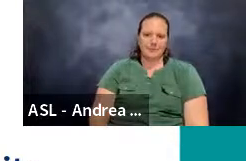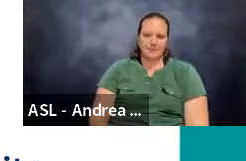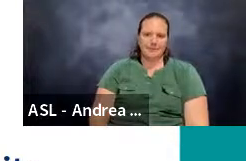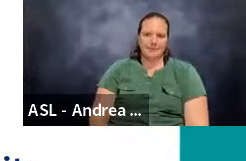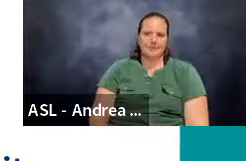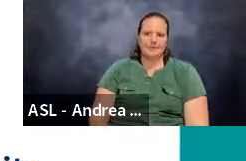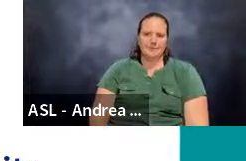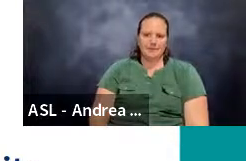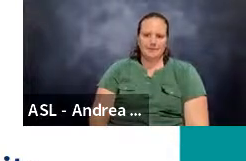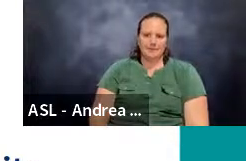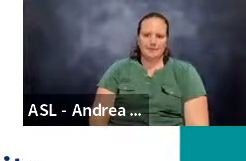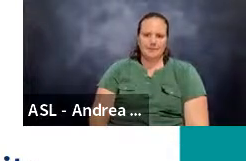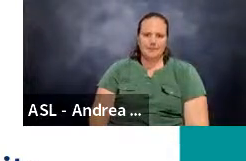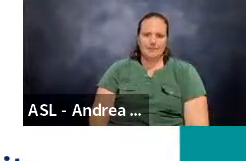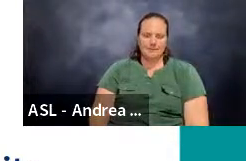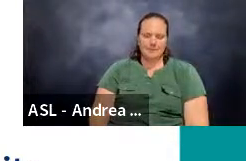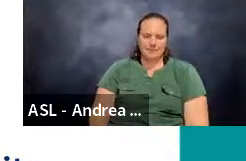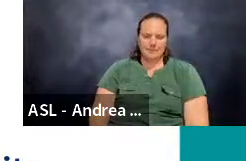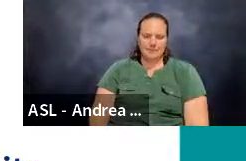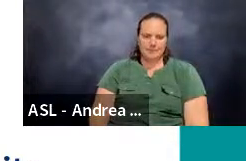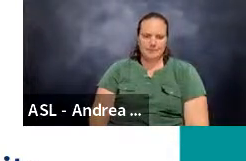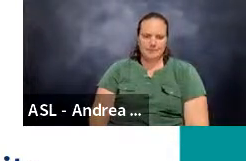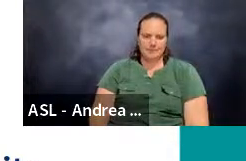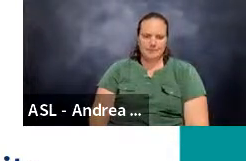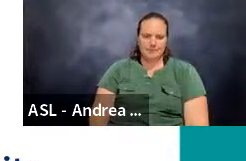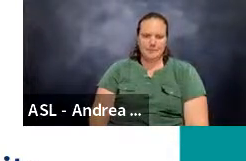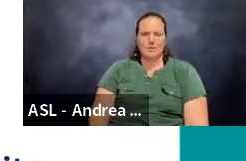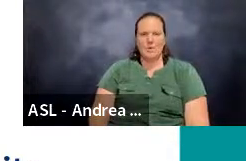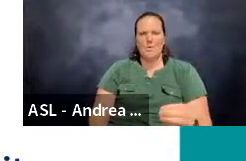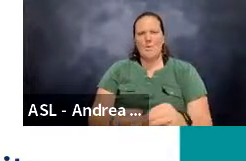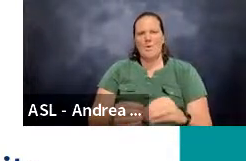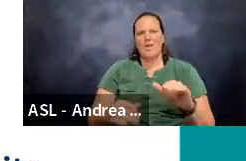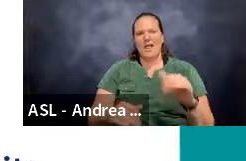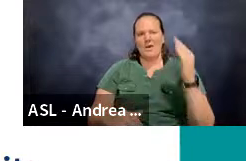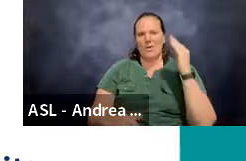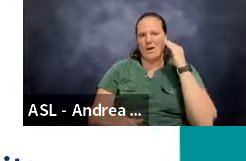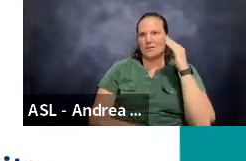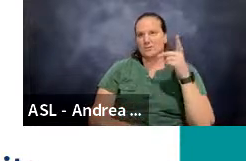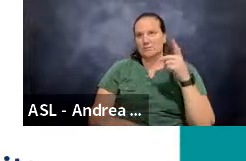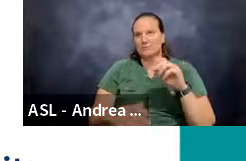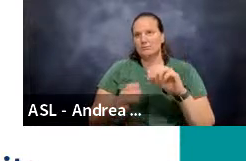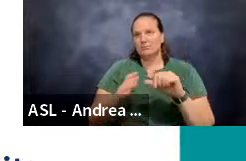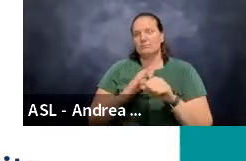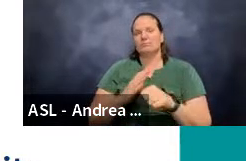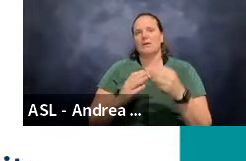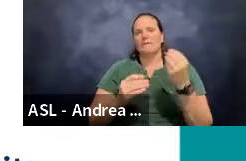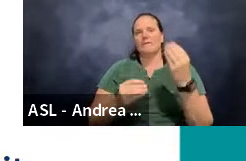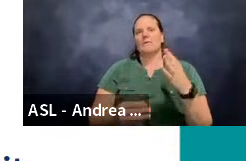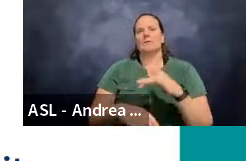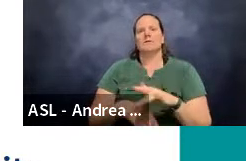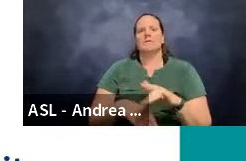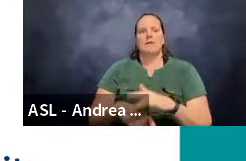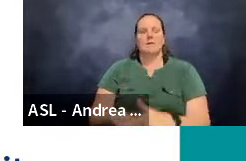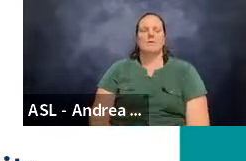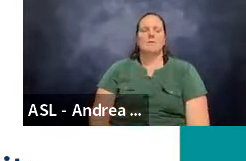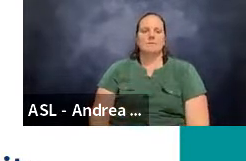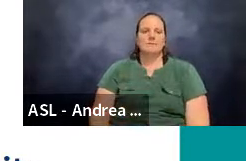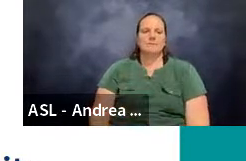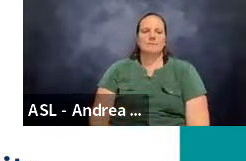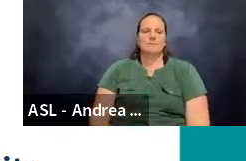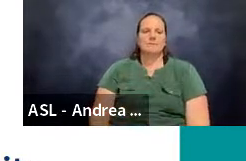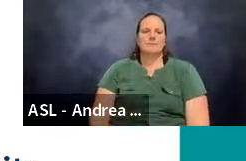Yeah, so this is just, it was more for awareness and to amplify that this information is available. You know,